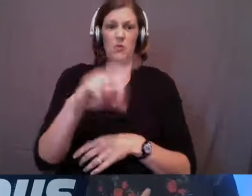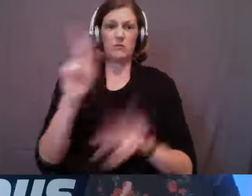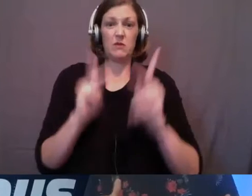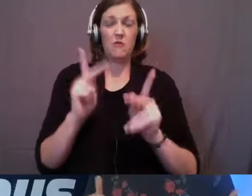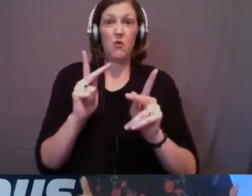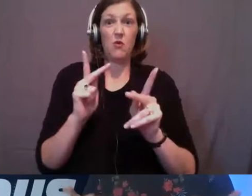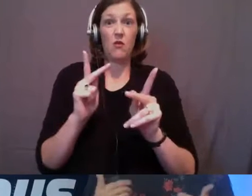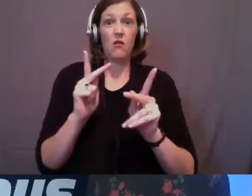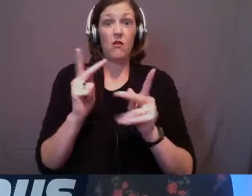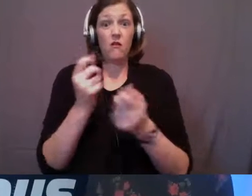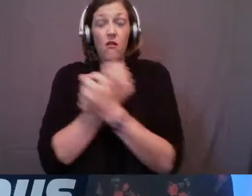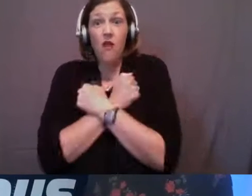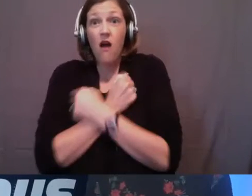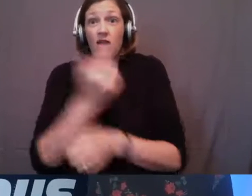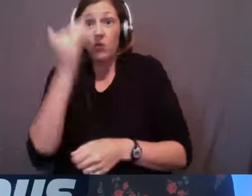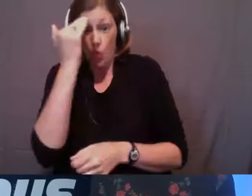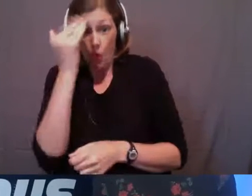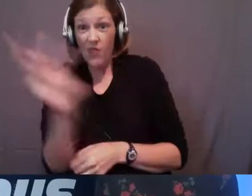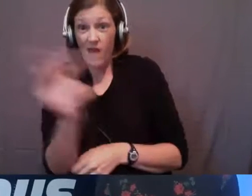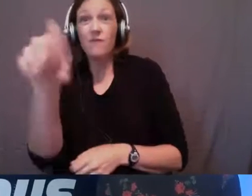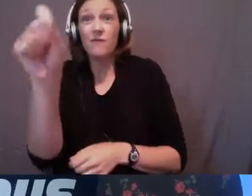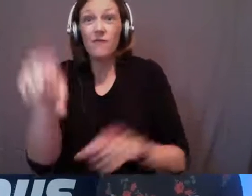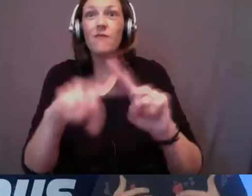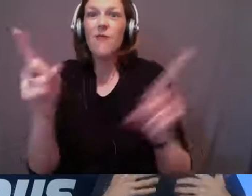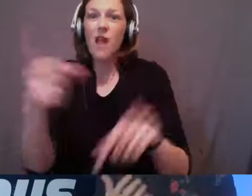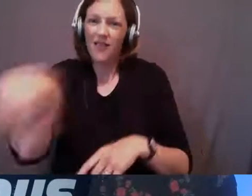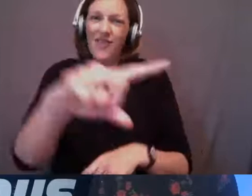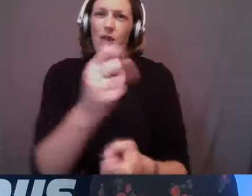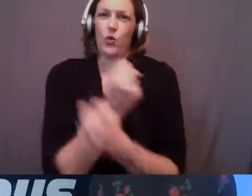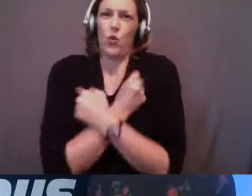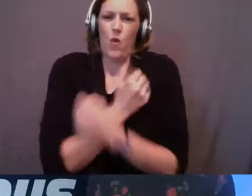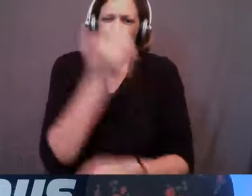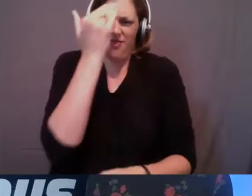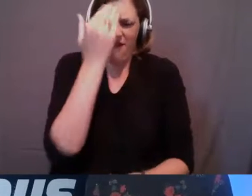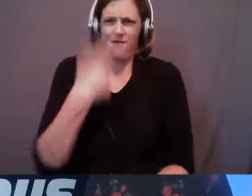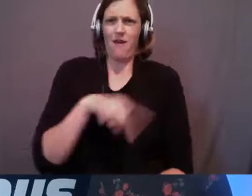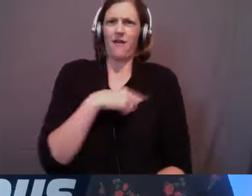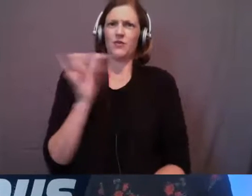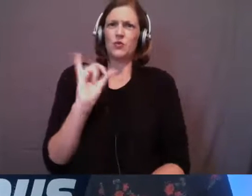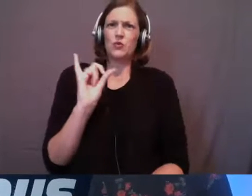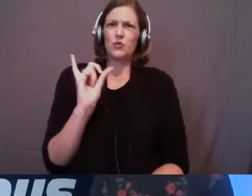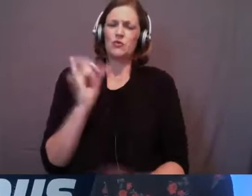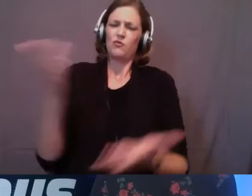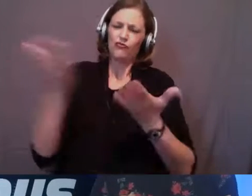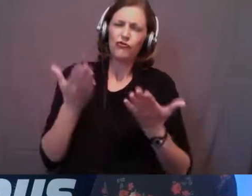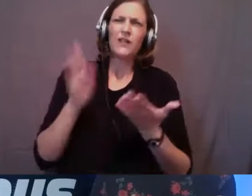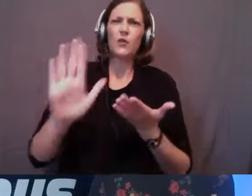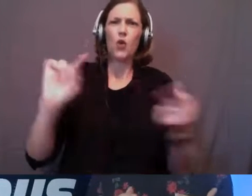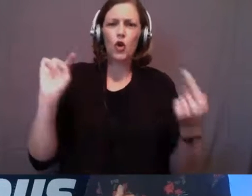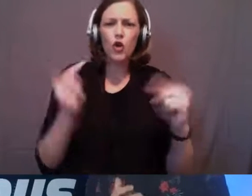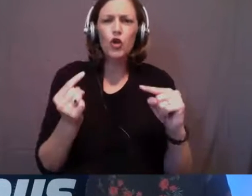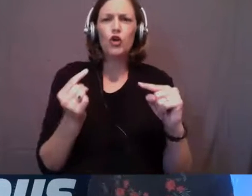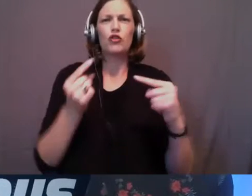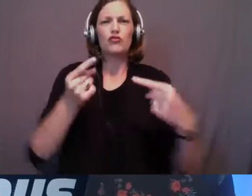but people who know and love us in return. So bring your hurt and your struggle and your doubt. See, this is